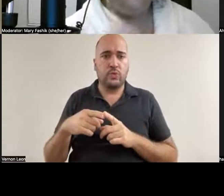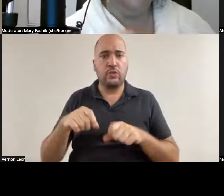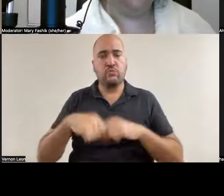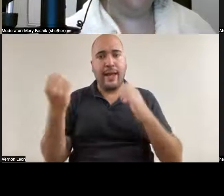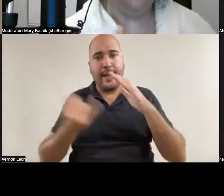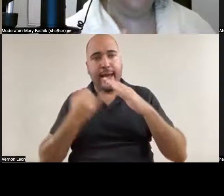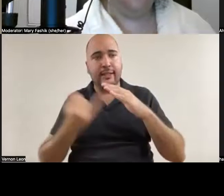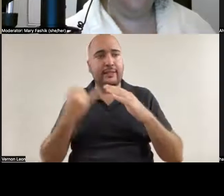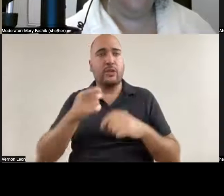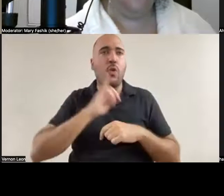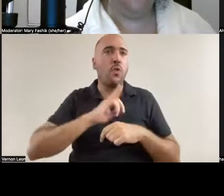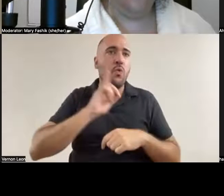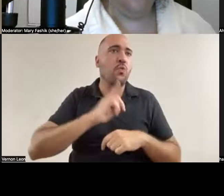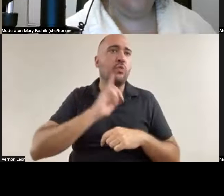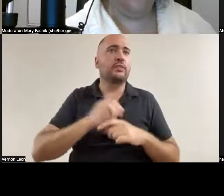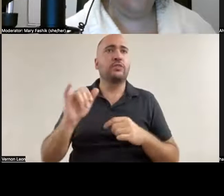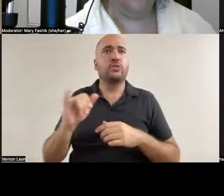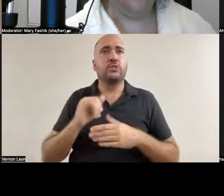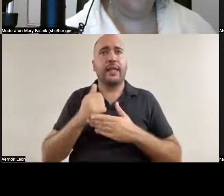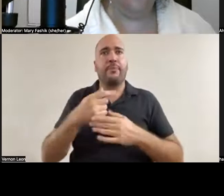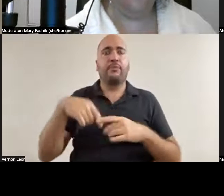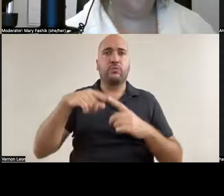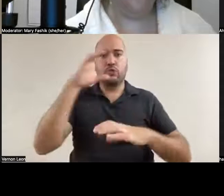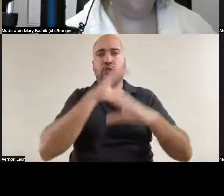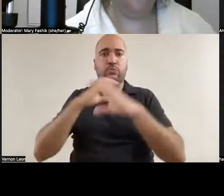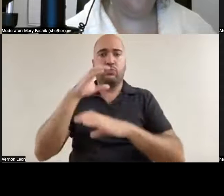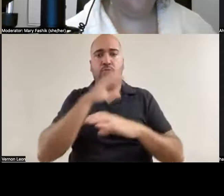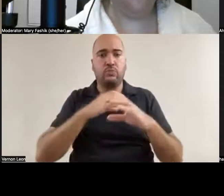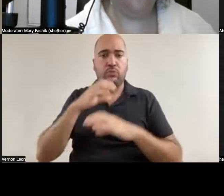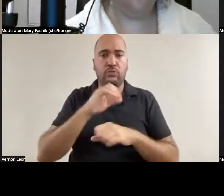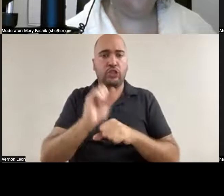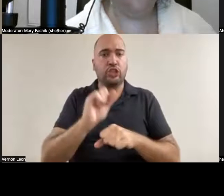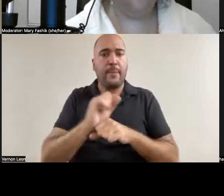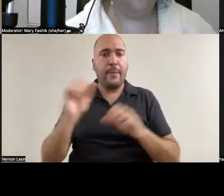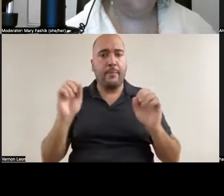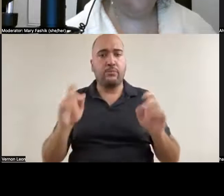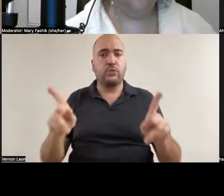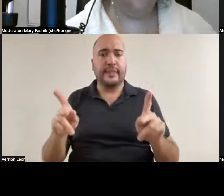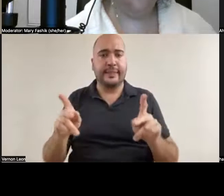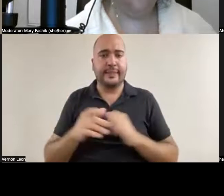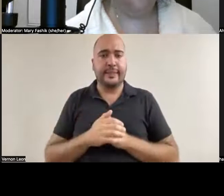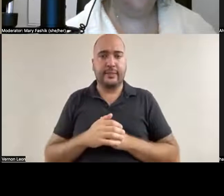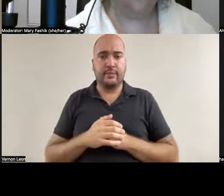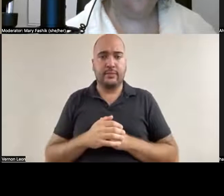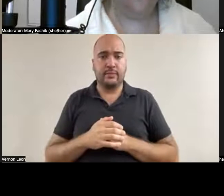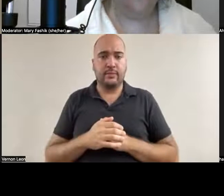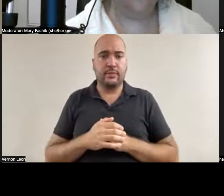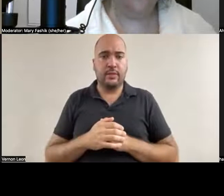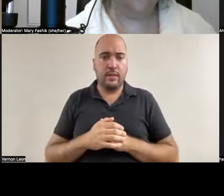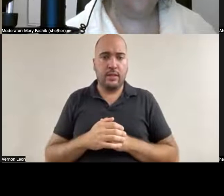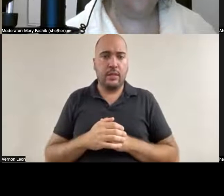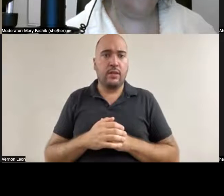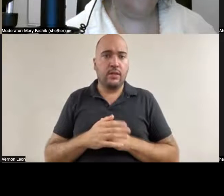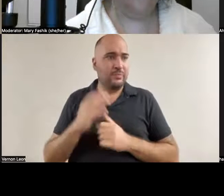isolation, loneliness, and also explore job opportunities. Because there are